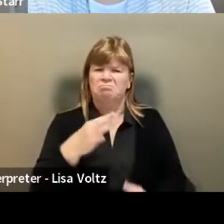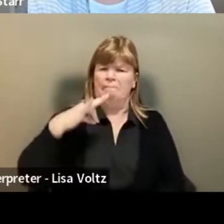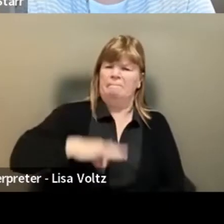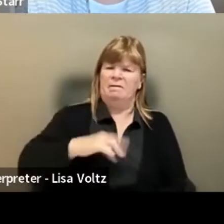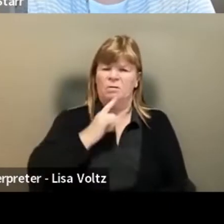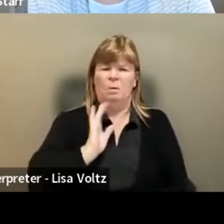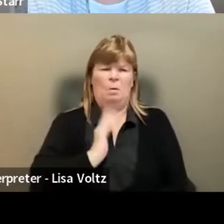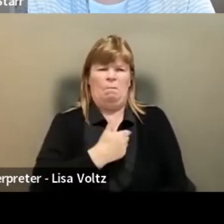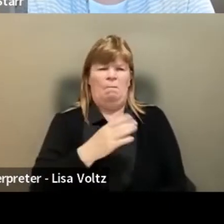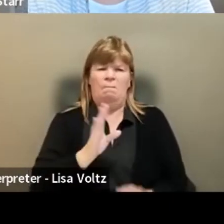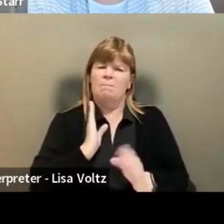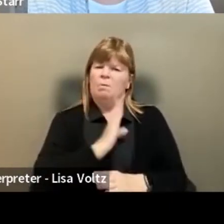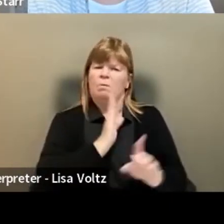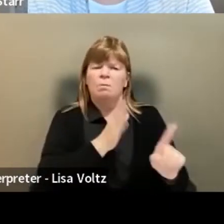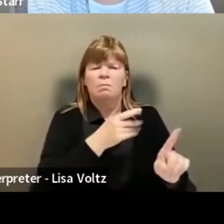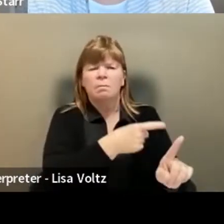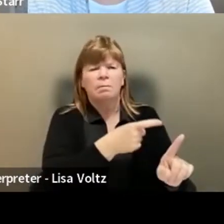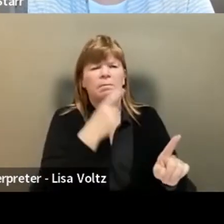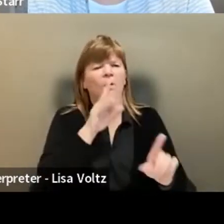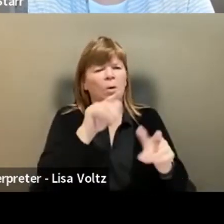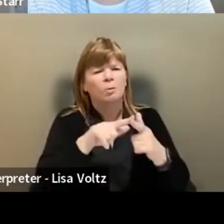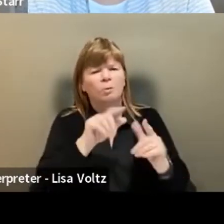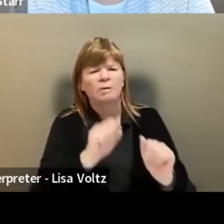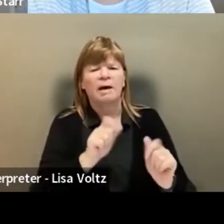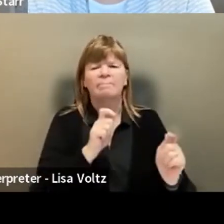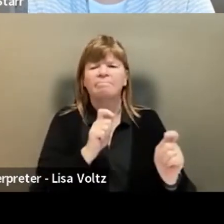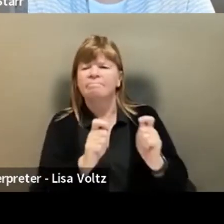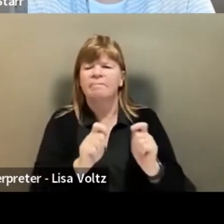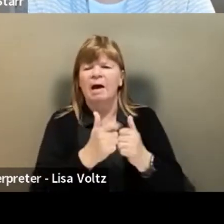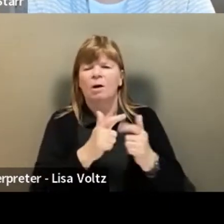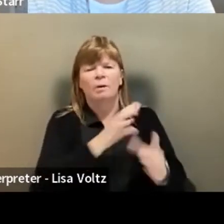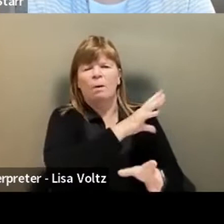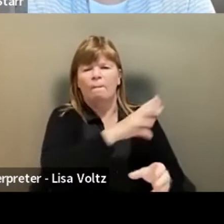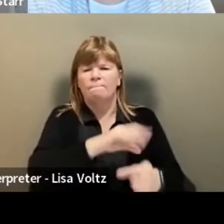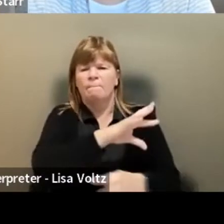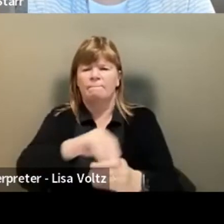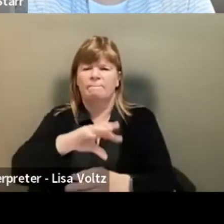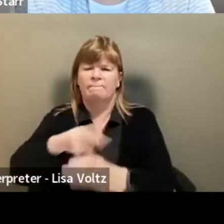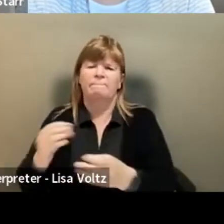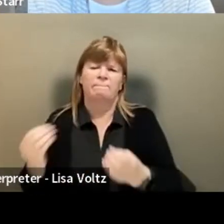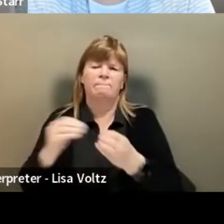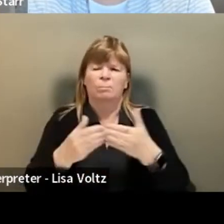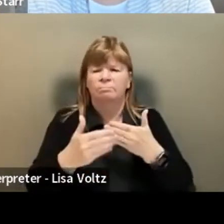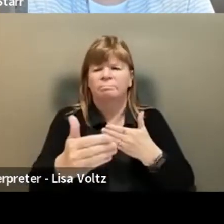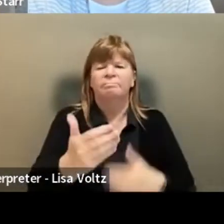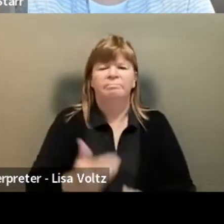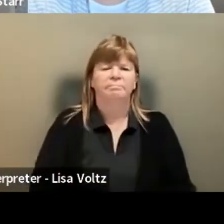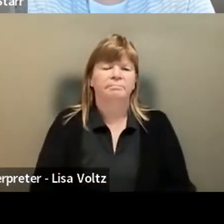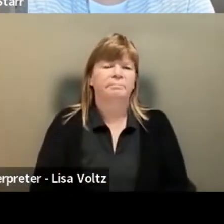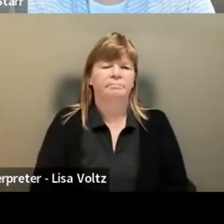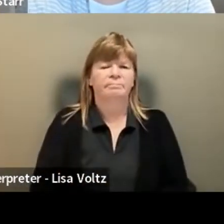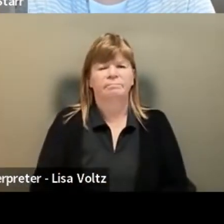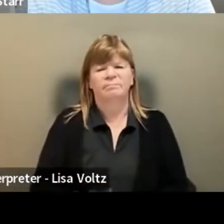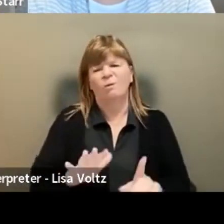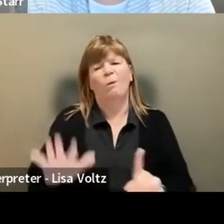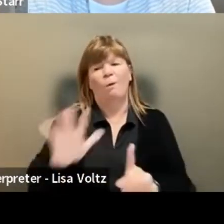hopefully, we can fine tune how we can incorporate that more and more into our support groups as a whole throughout the